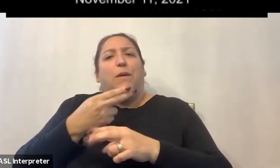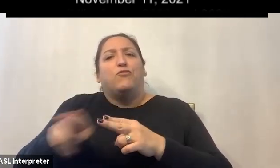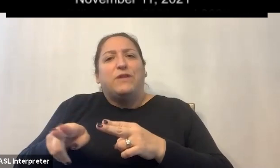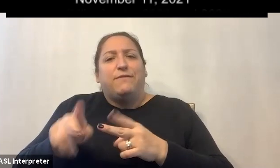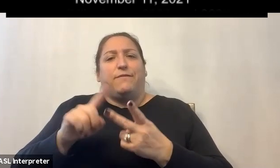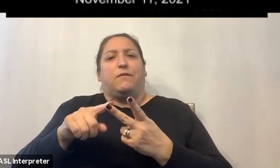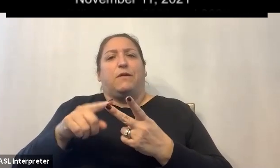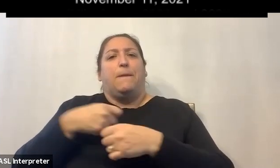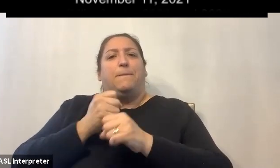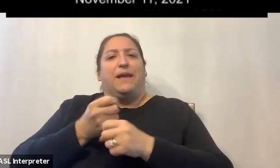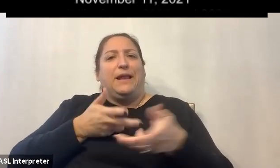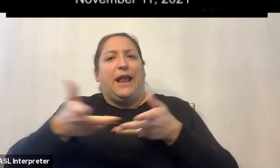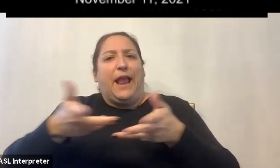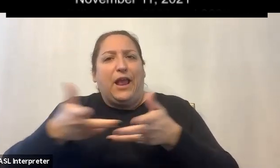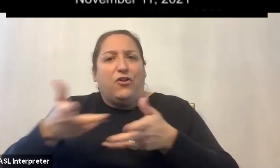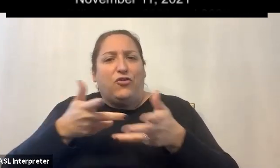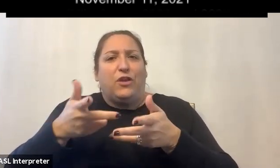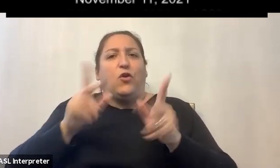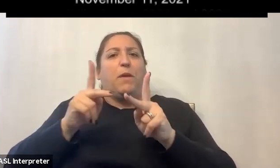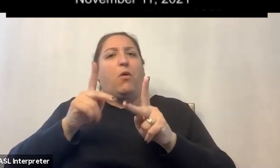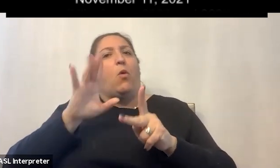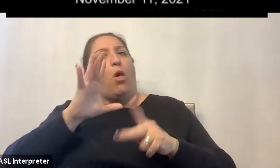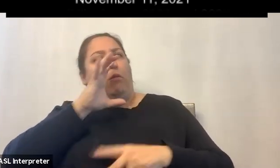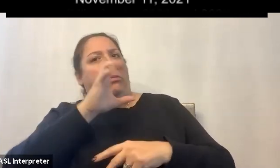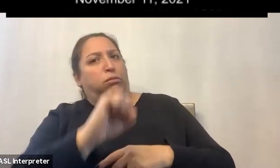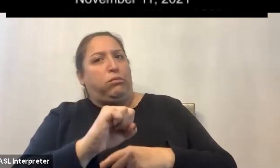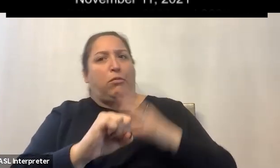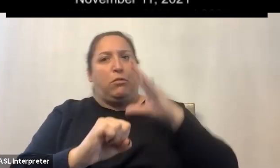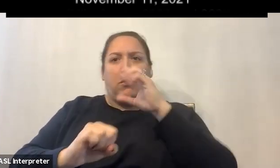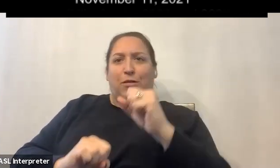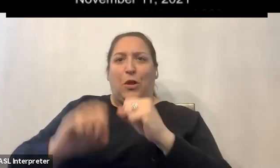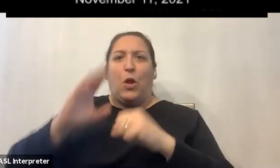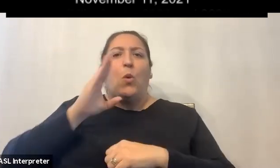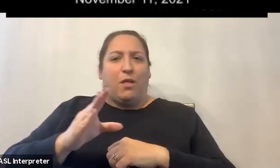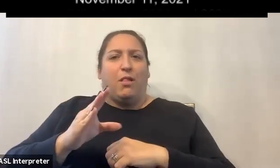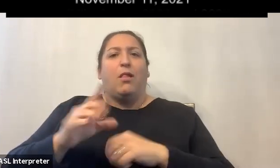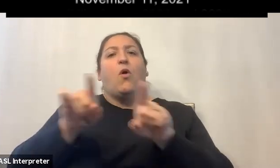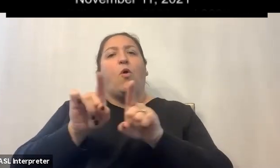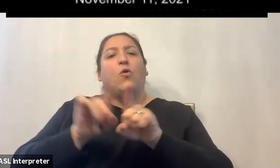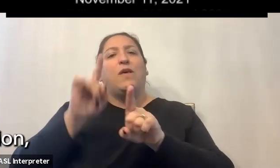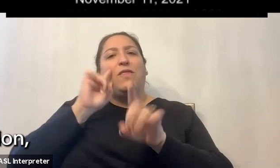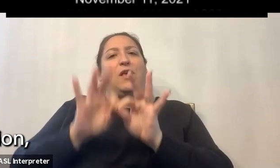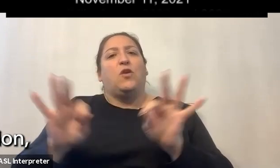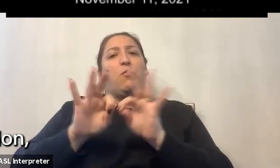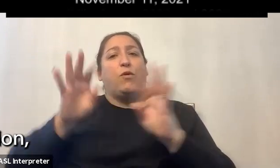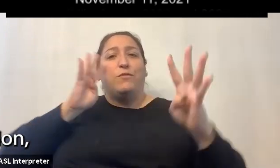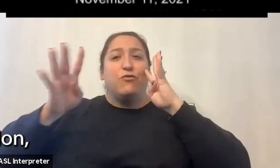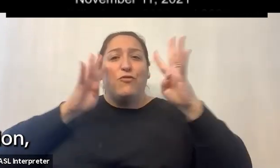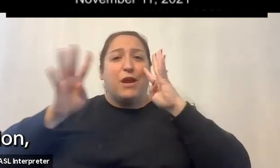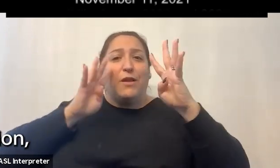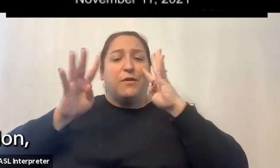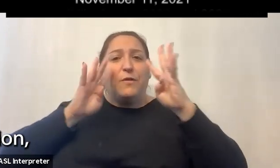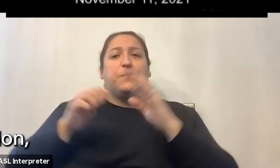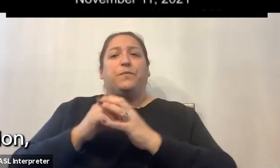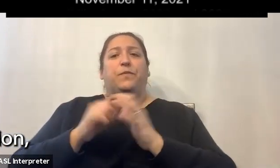engaging in a way that draws people in. I also think that it's important to be creative, especially with